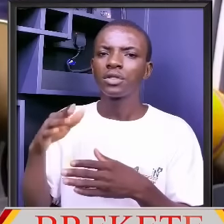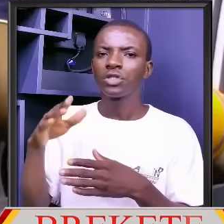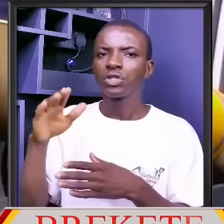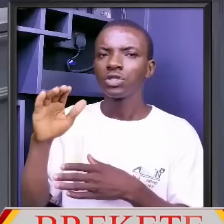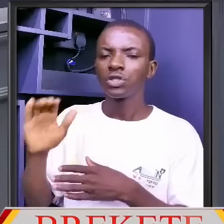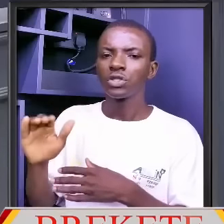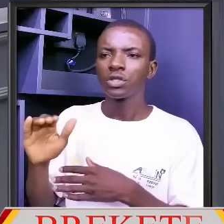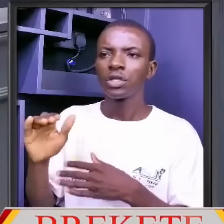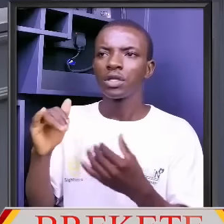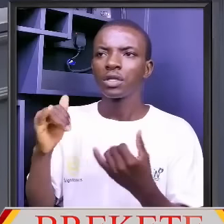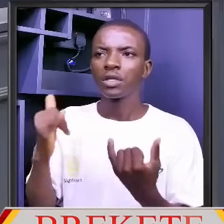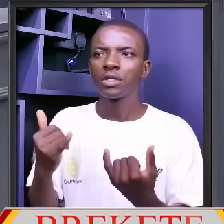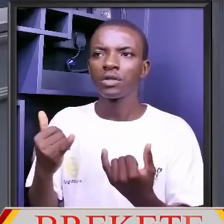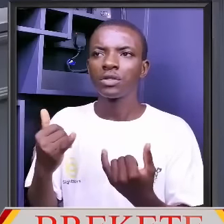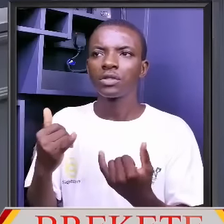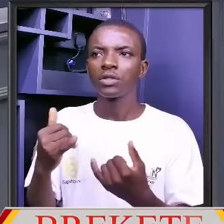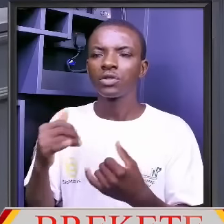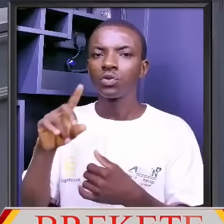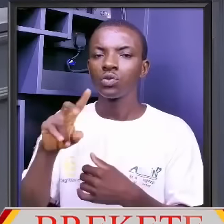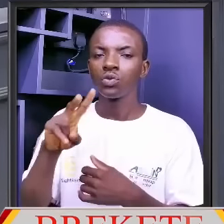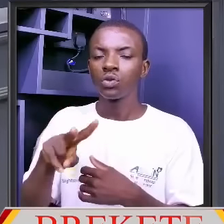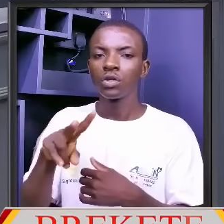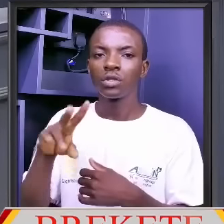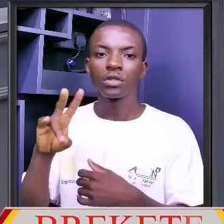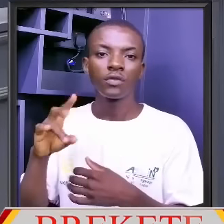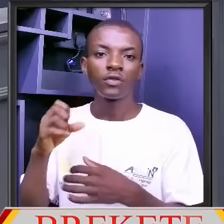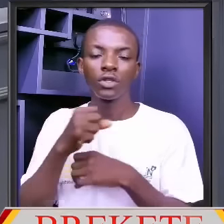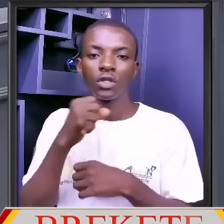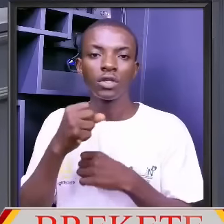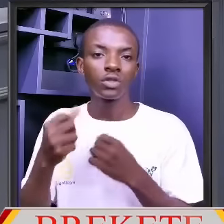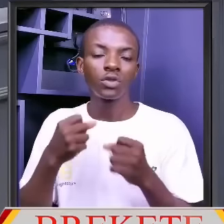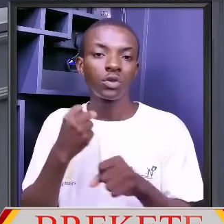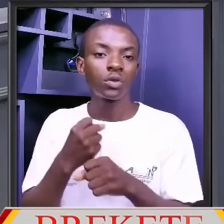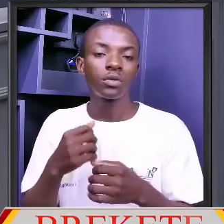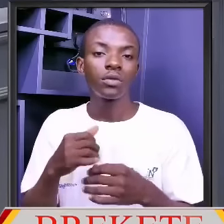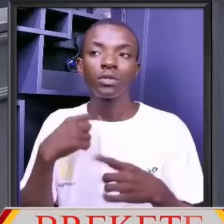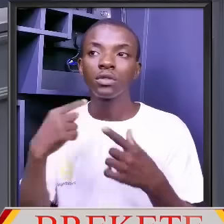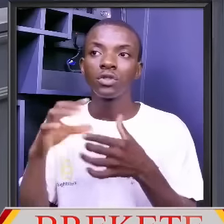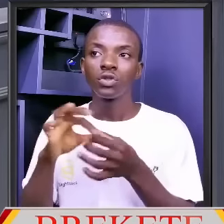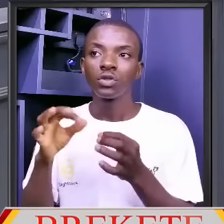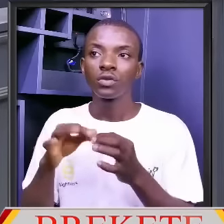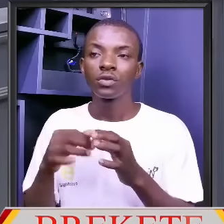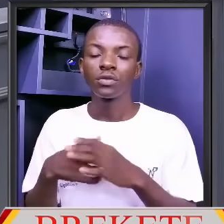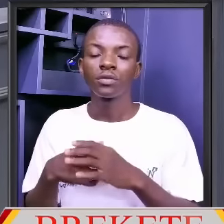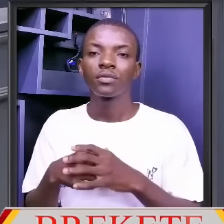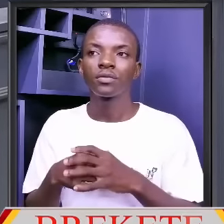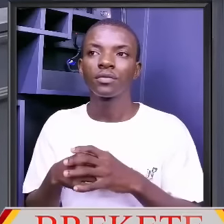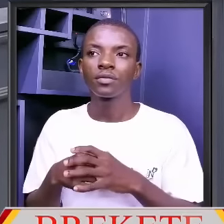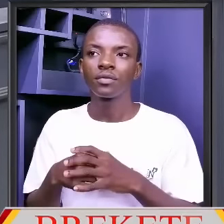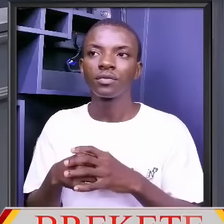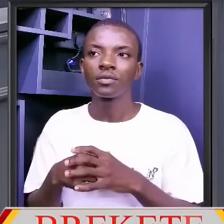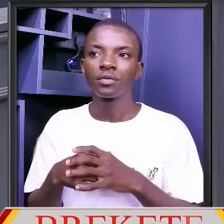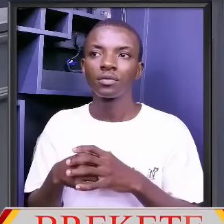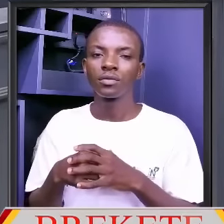child is now 27 years old. You see this story where you dey talk? Give her a microphone.